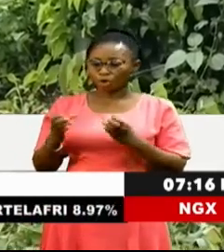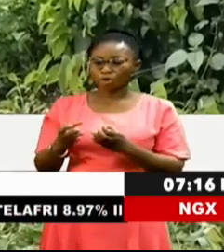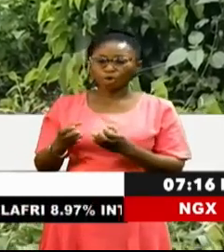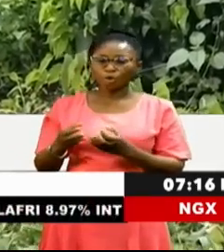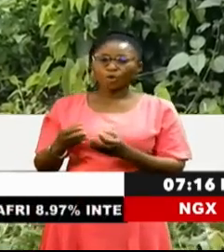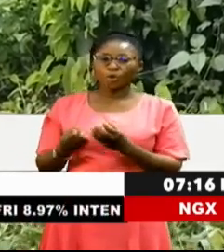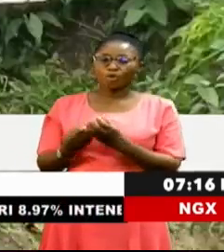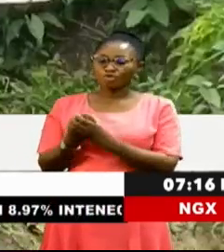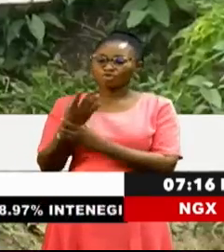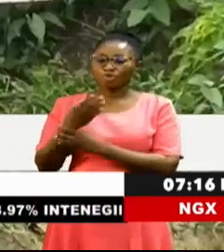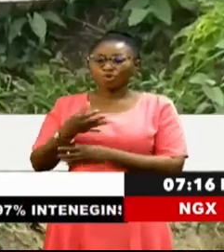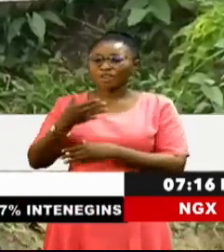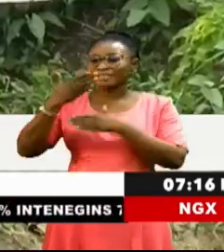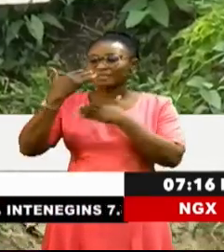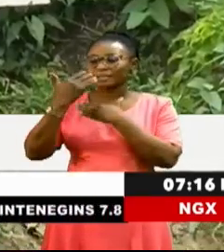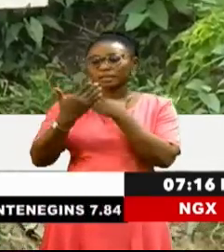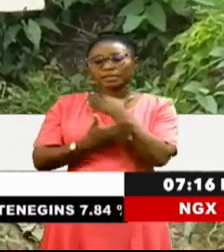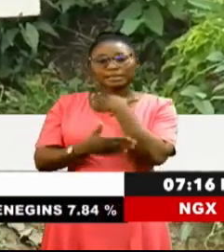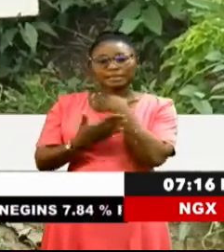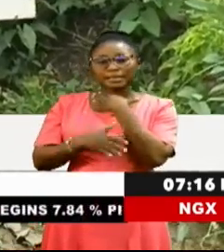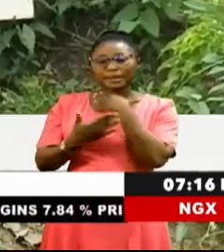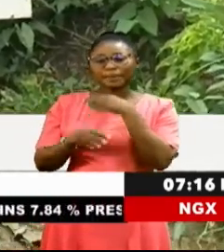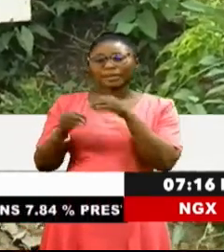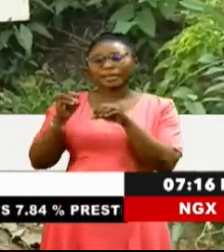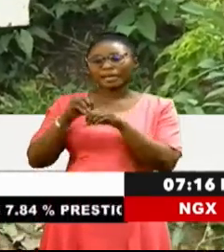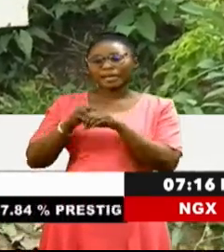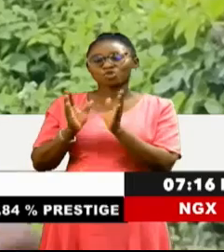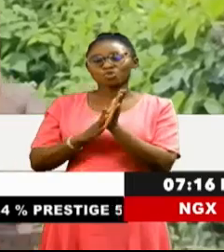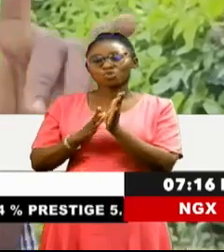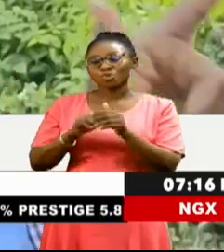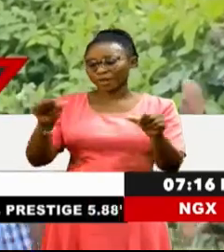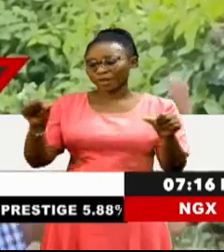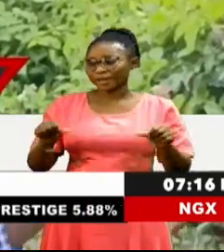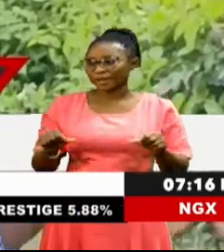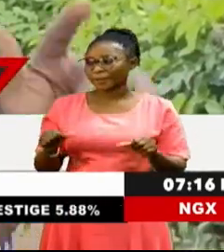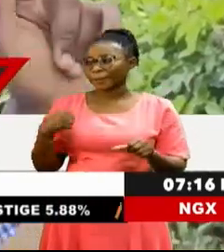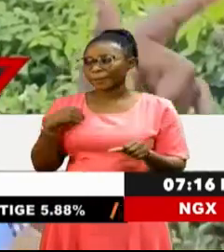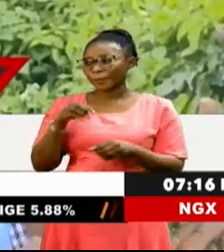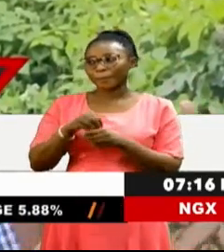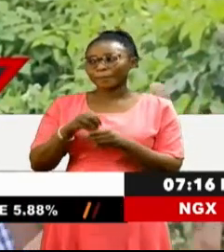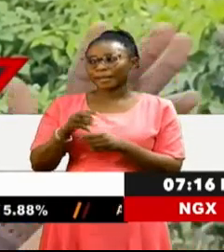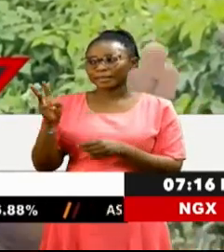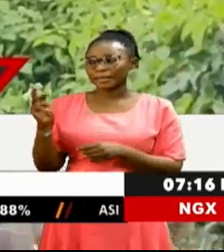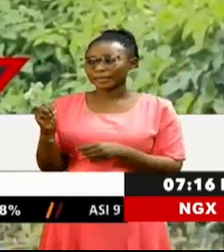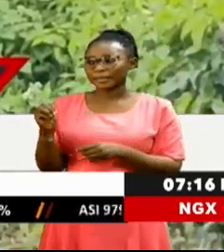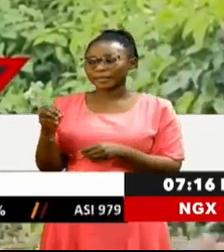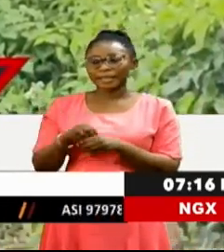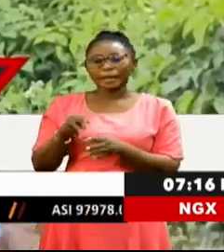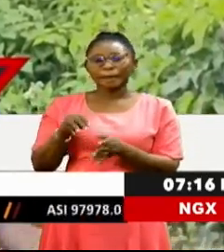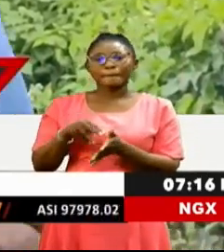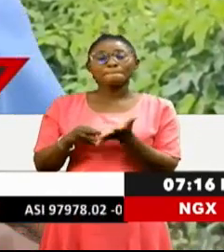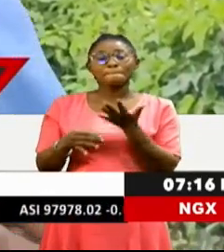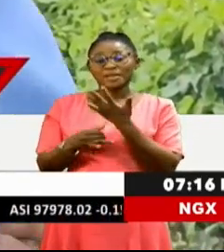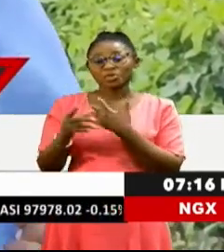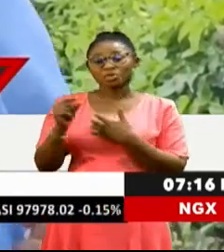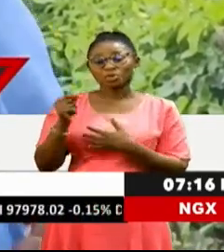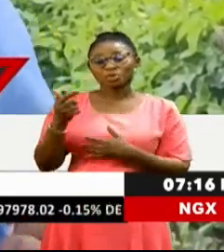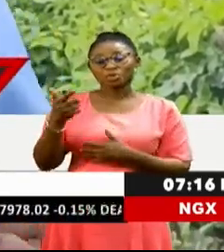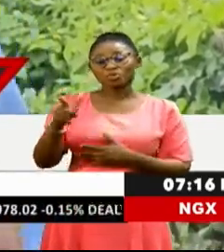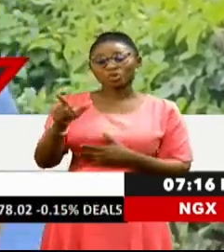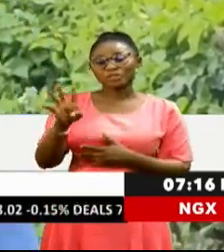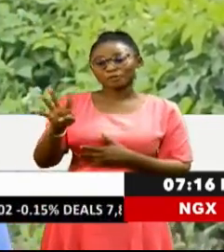yam and cowpea on a plot of land in their school premises. We planted them in May 2024 and we are hoping to